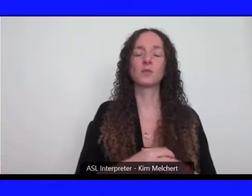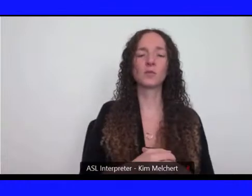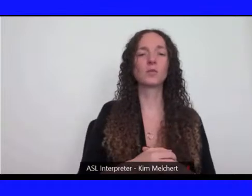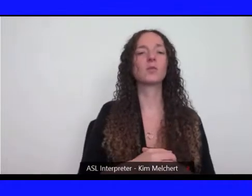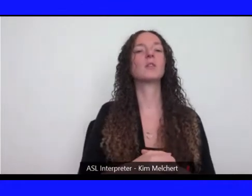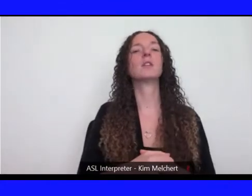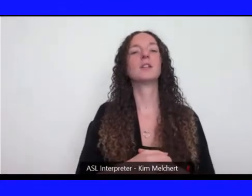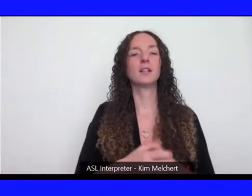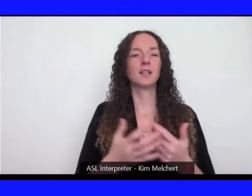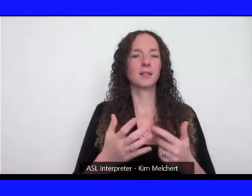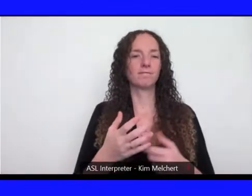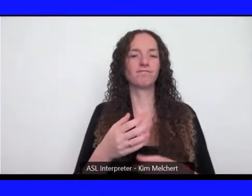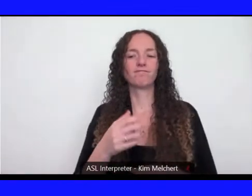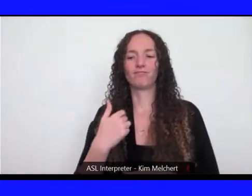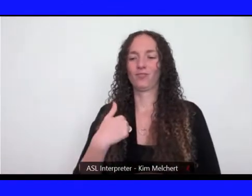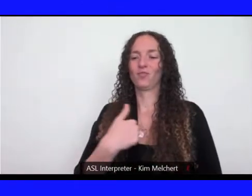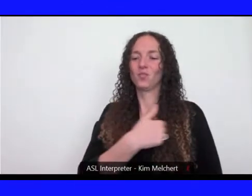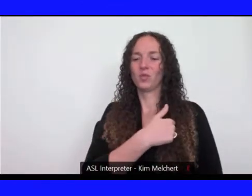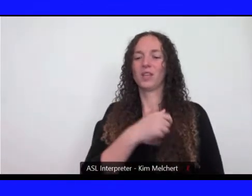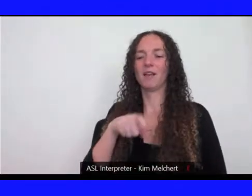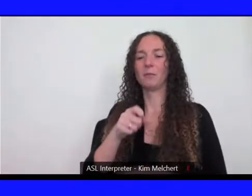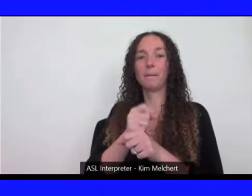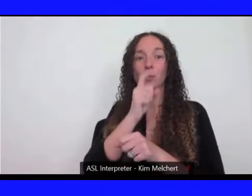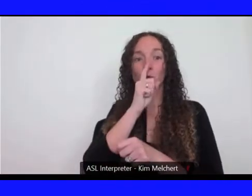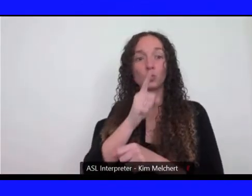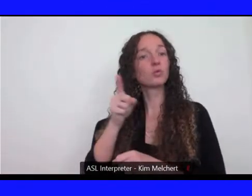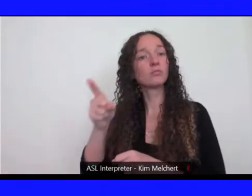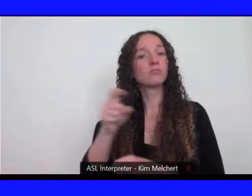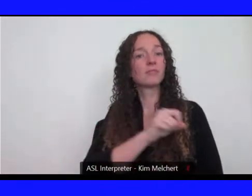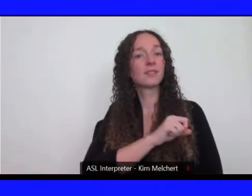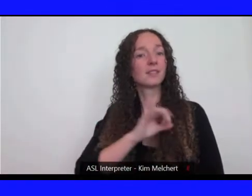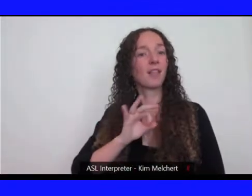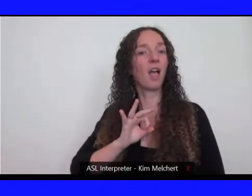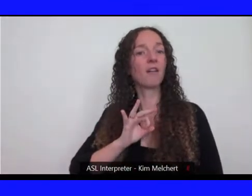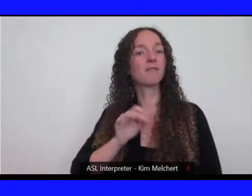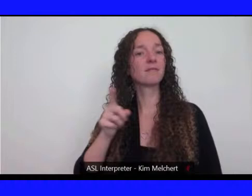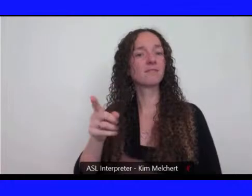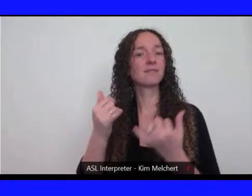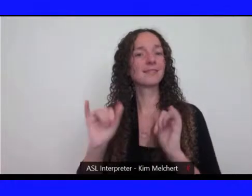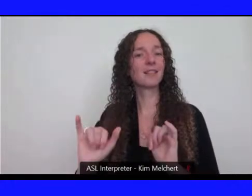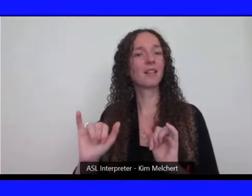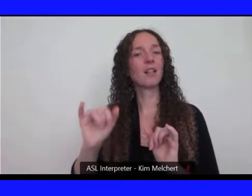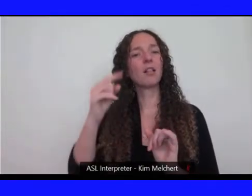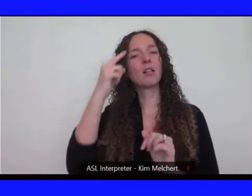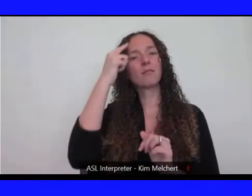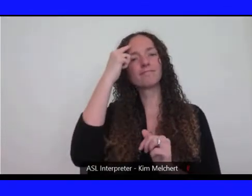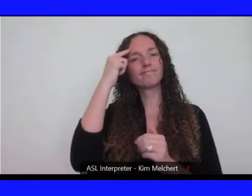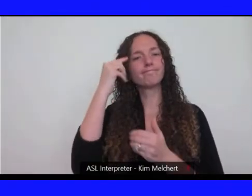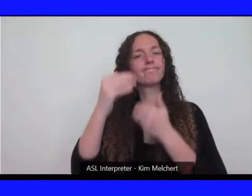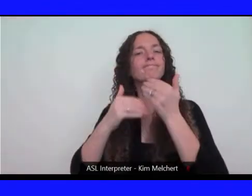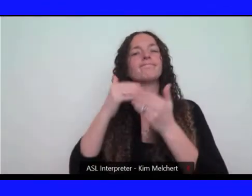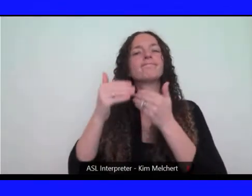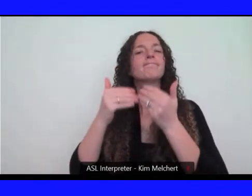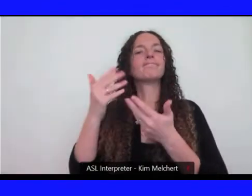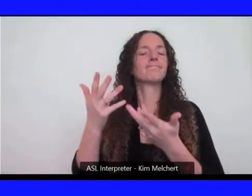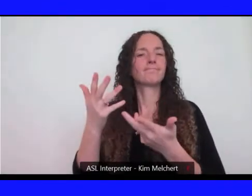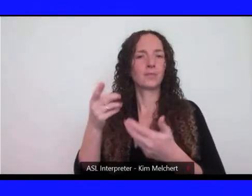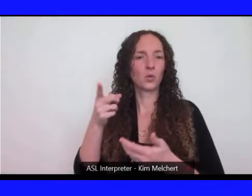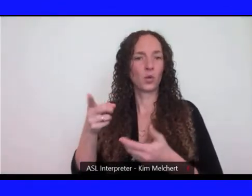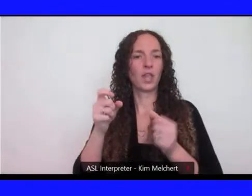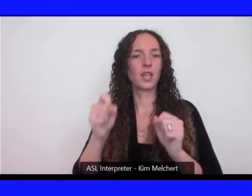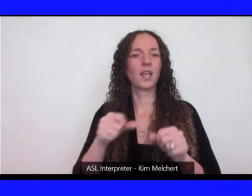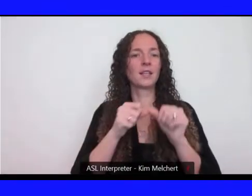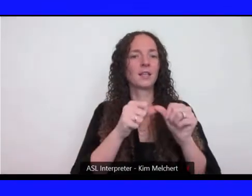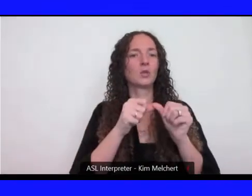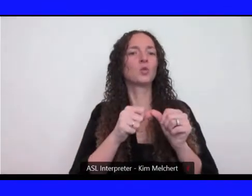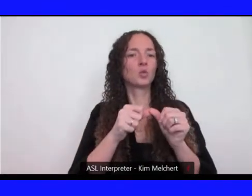hand on their arm or their shoulder, give them a hug if they're going through a hard time, right? You just can't recreate